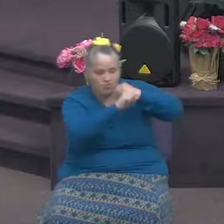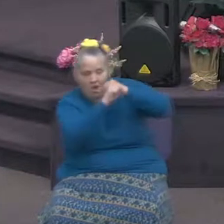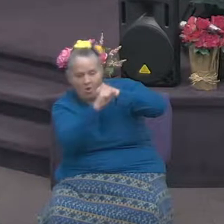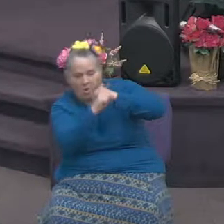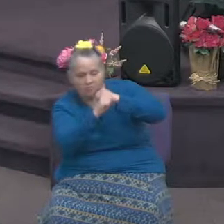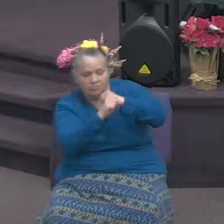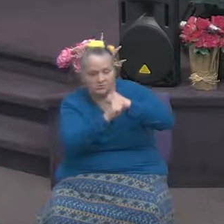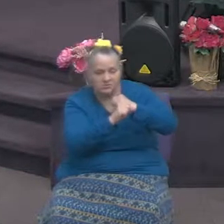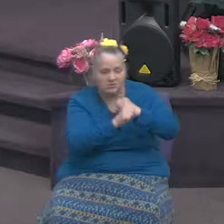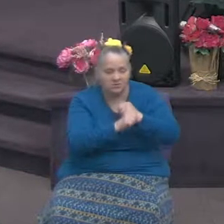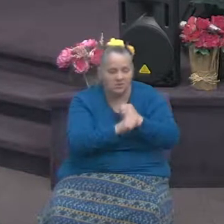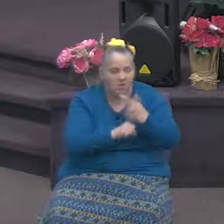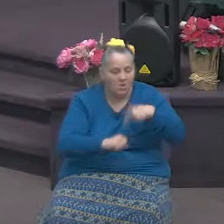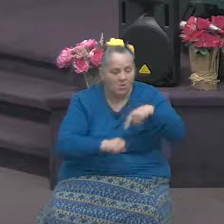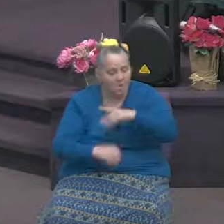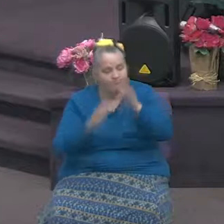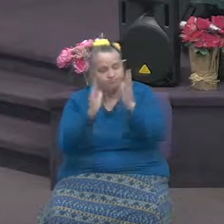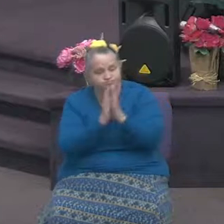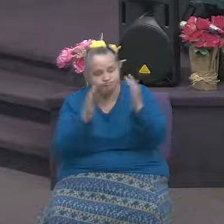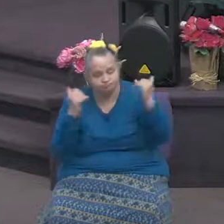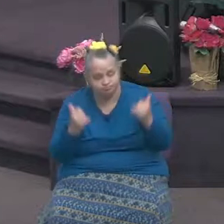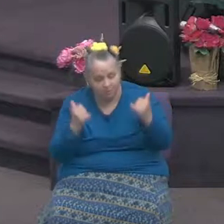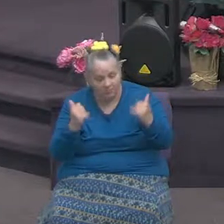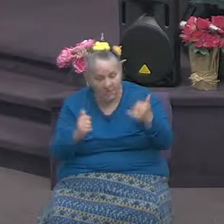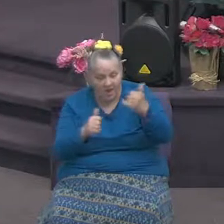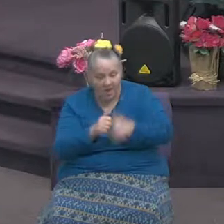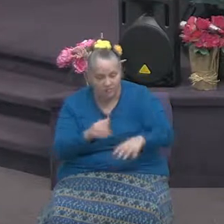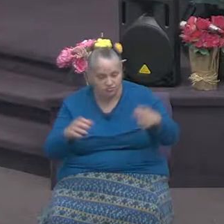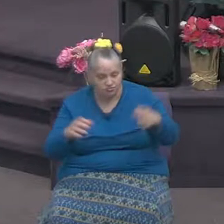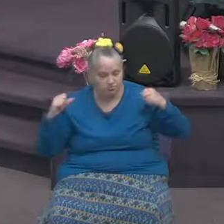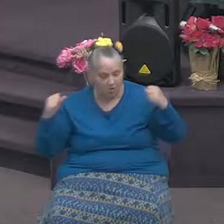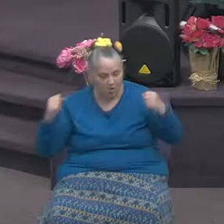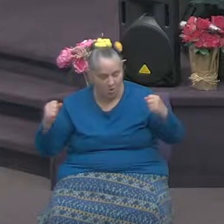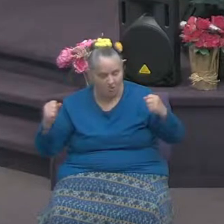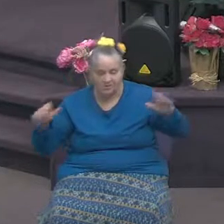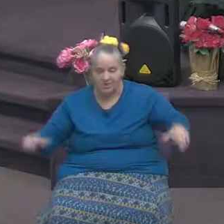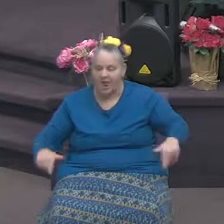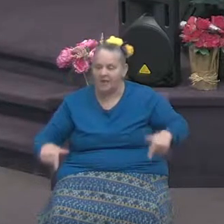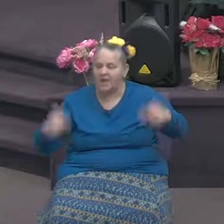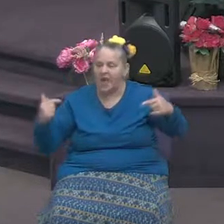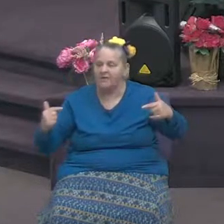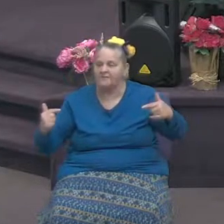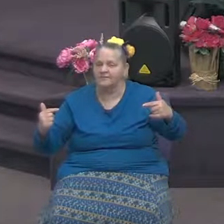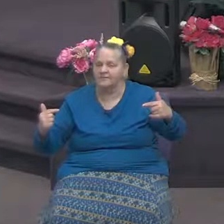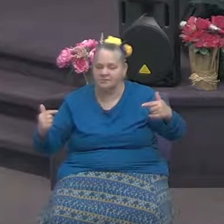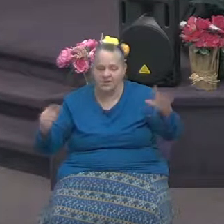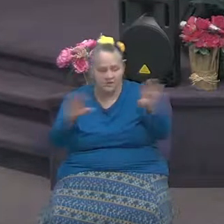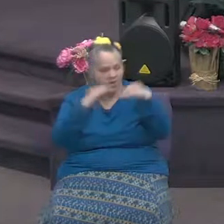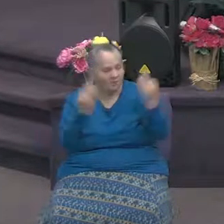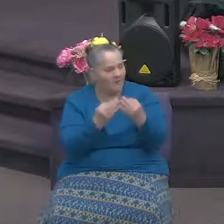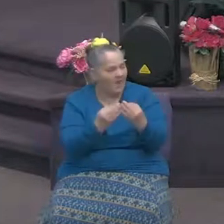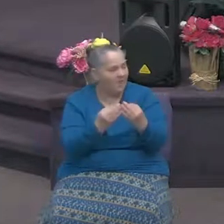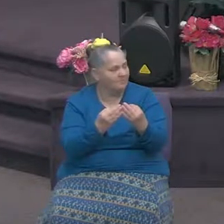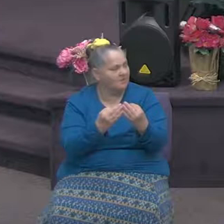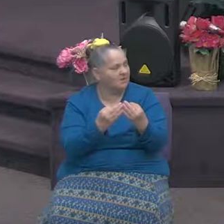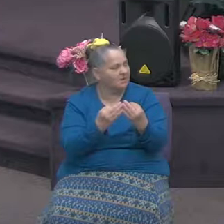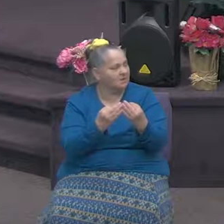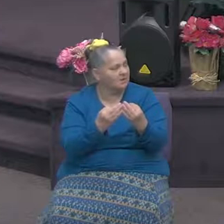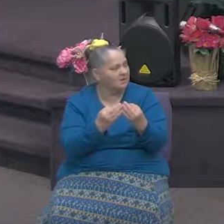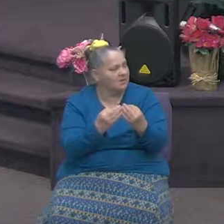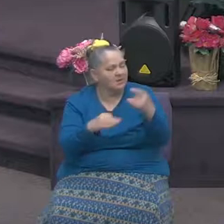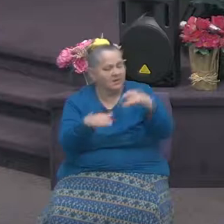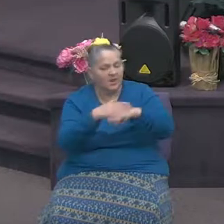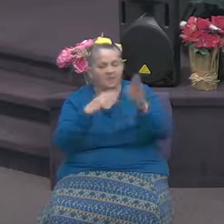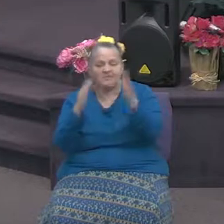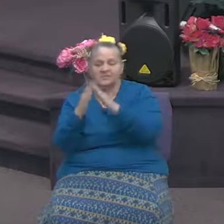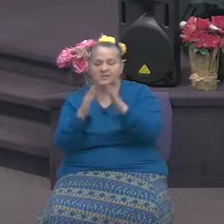strongholds thereof. We are going to pray right now for every stronghold in your life, every stronghold in your family, every stronghold in this